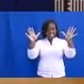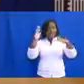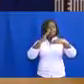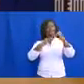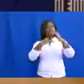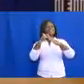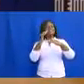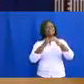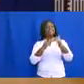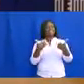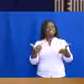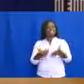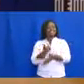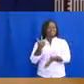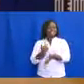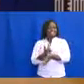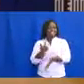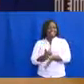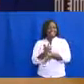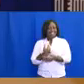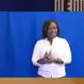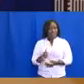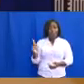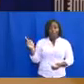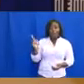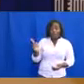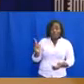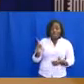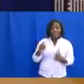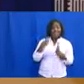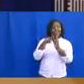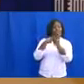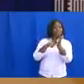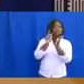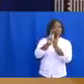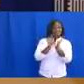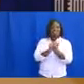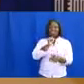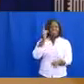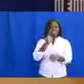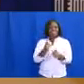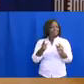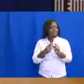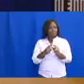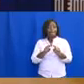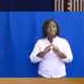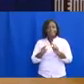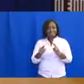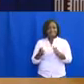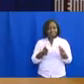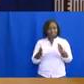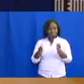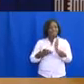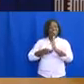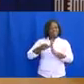a new Ghanaian civilization, where the rule of law is not a slogan, but a directive principle of state